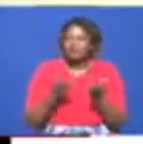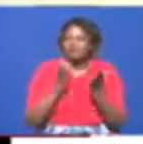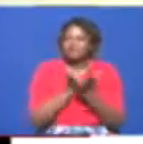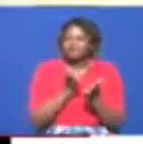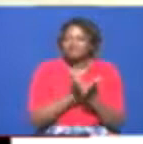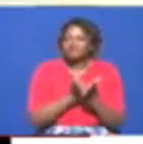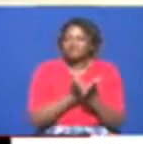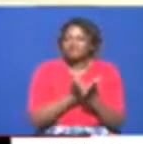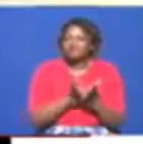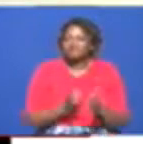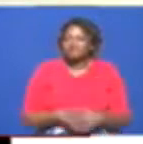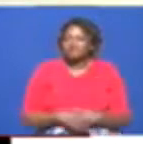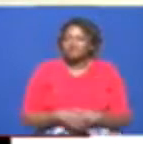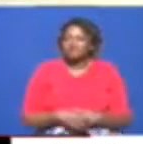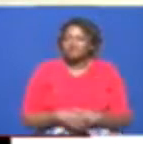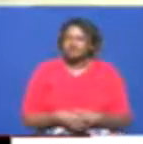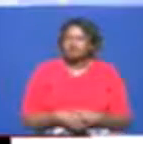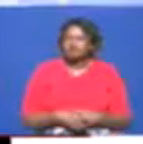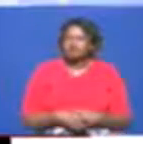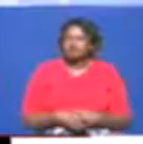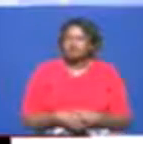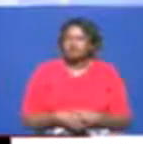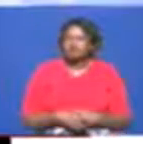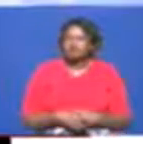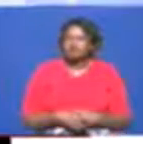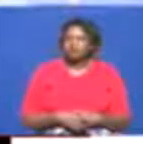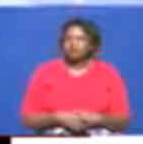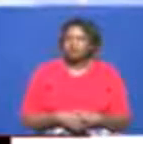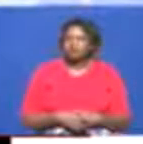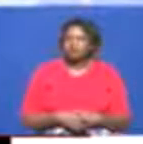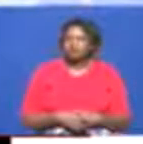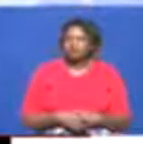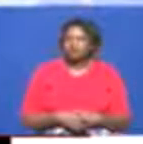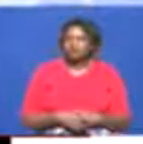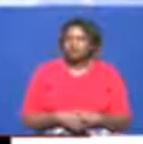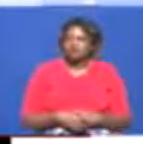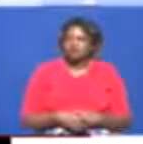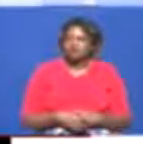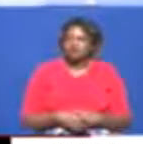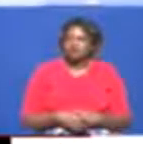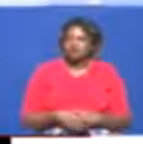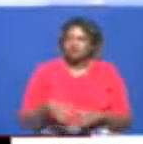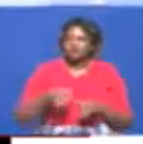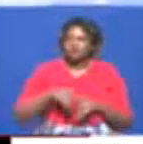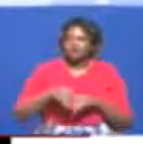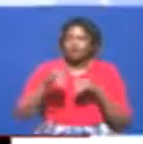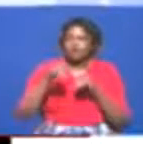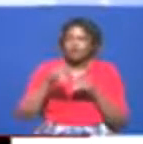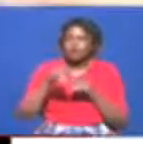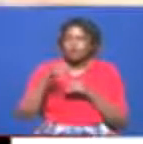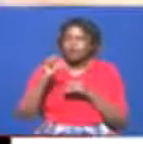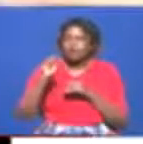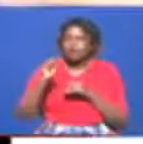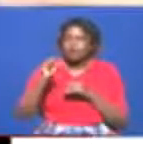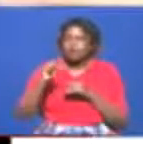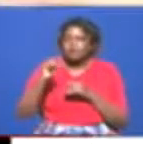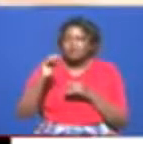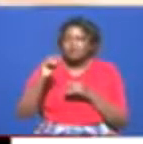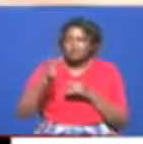person forward because of that issue. According to the SGBV toll-free